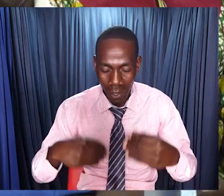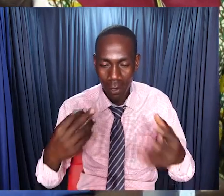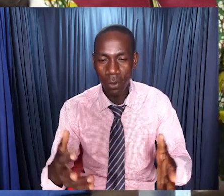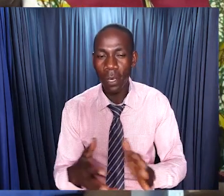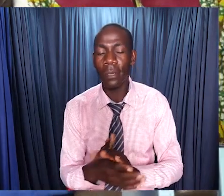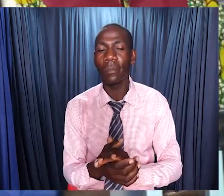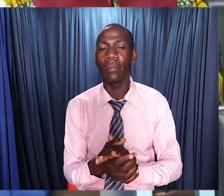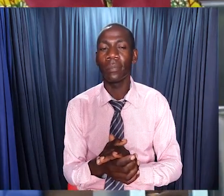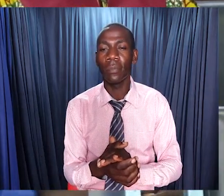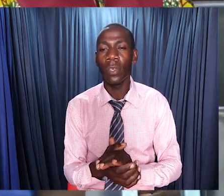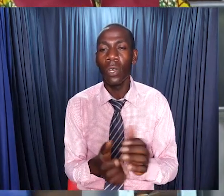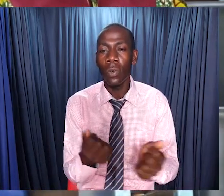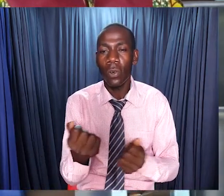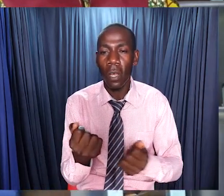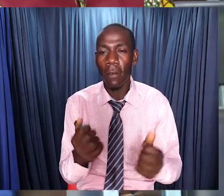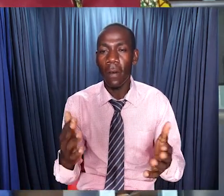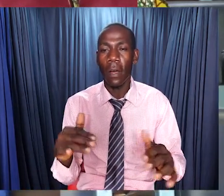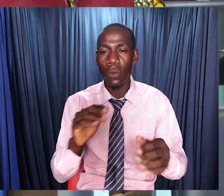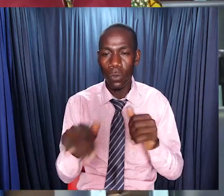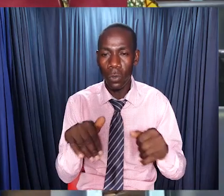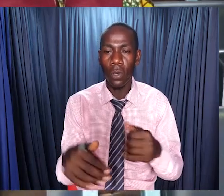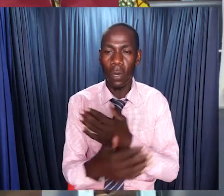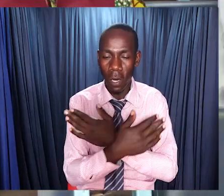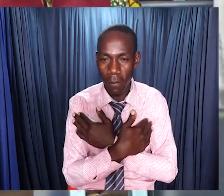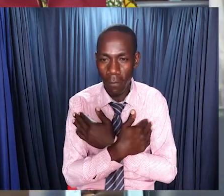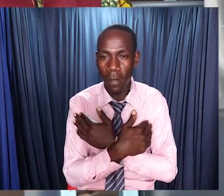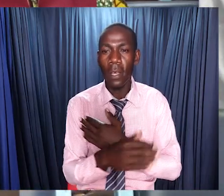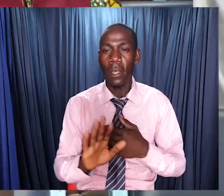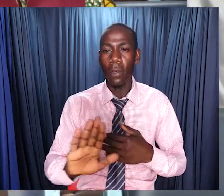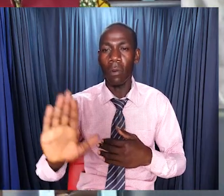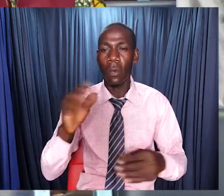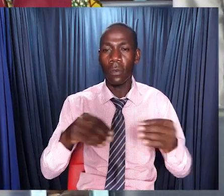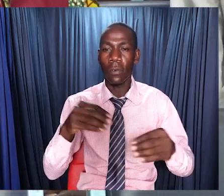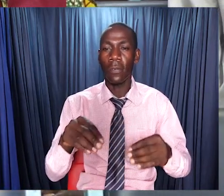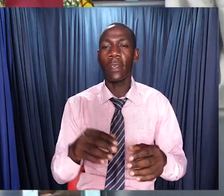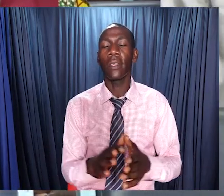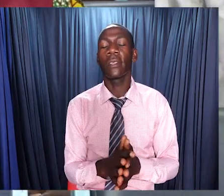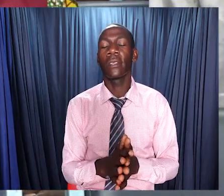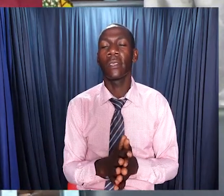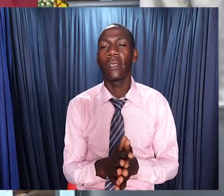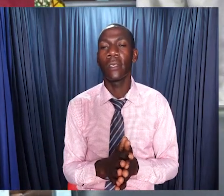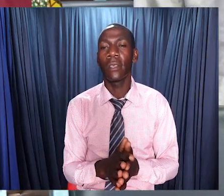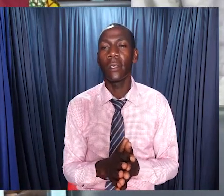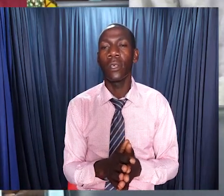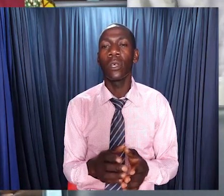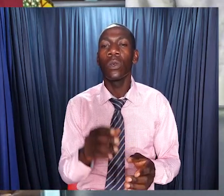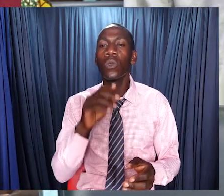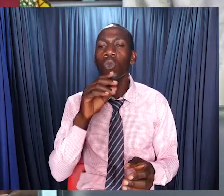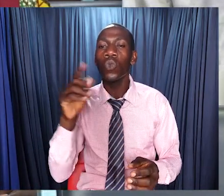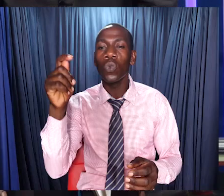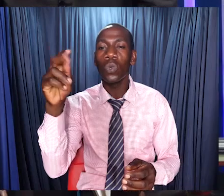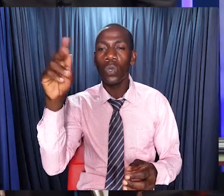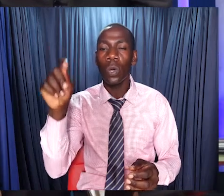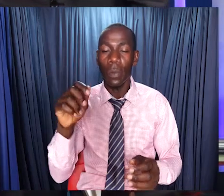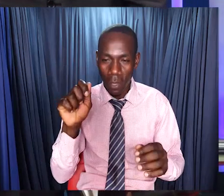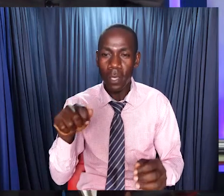Hallelujah. Hallelujah. Udereva ufanye kwa kupenda. Driving. Hiyo ndio sadaka yako. That is your offering. Hey, Mr. Zombo. Zombo.